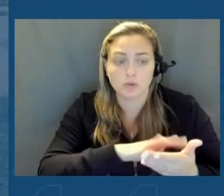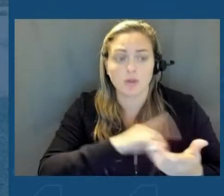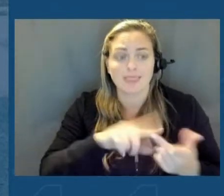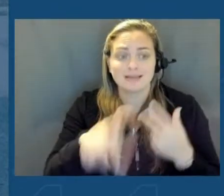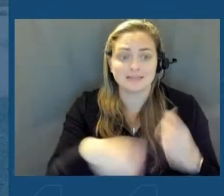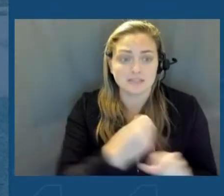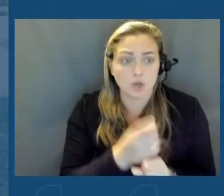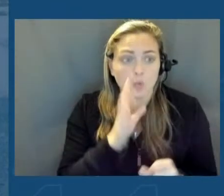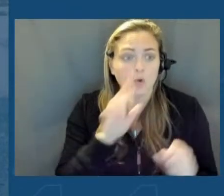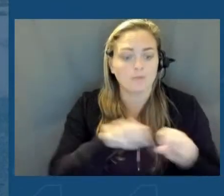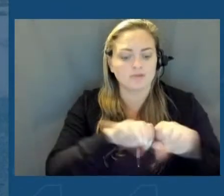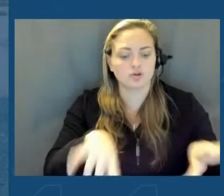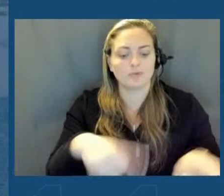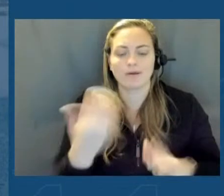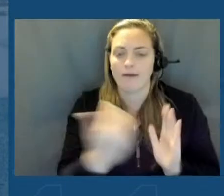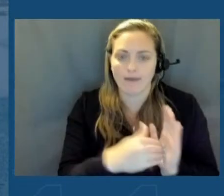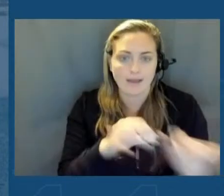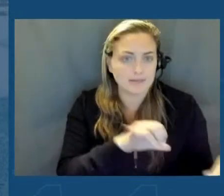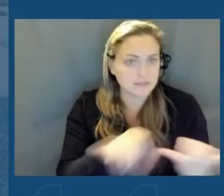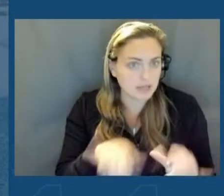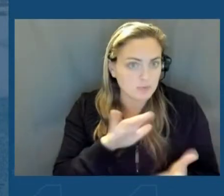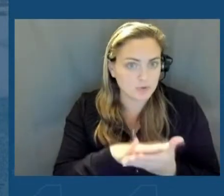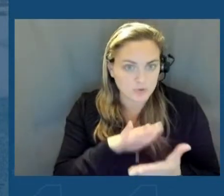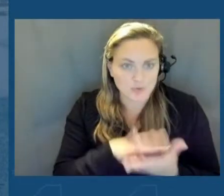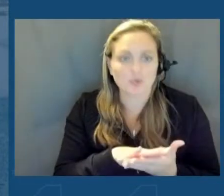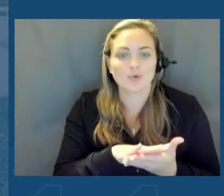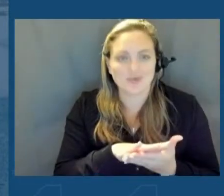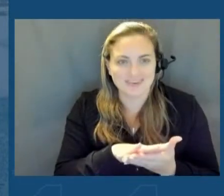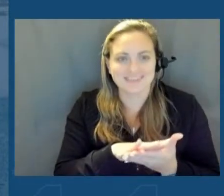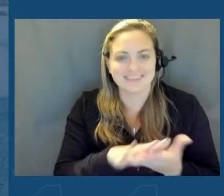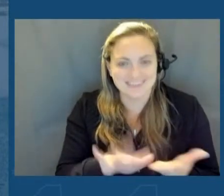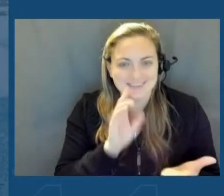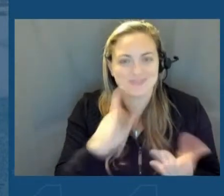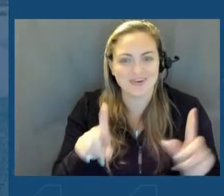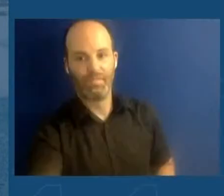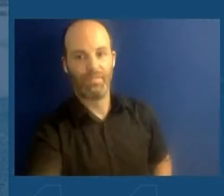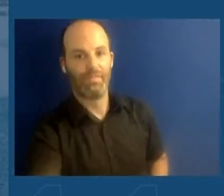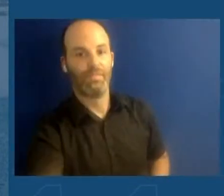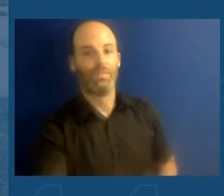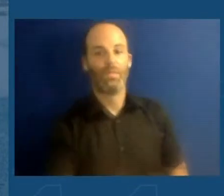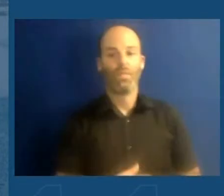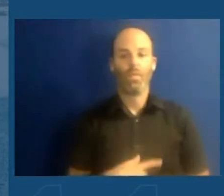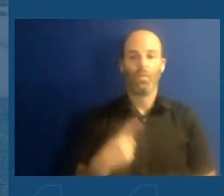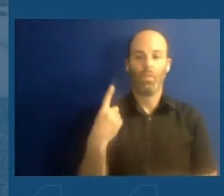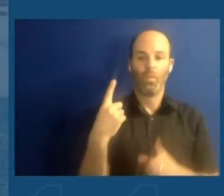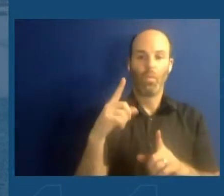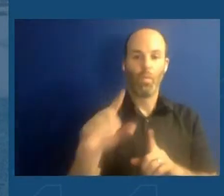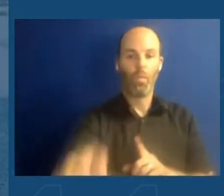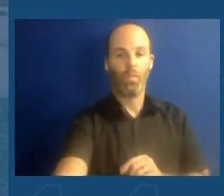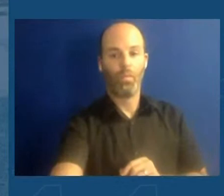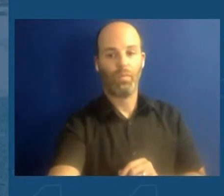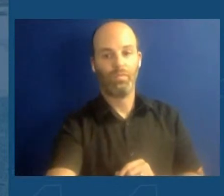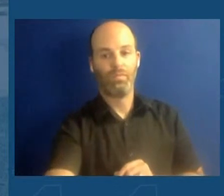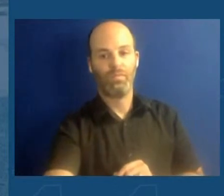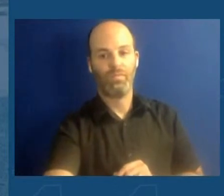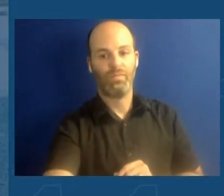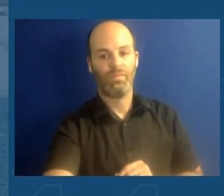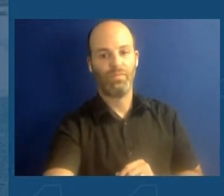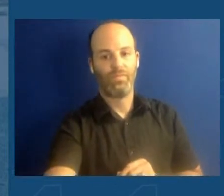going to be distributing once again to schools, 1 test kit per child at the start. But schools can request additional